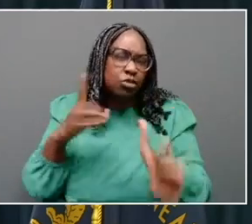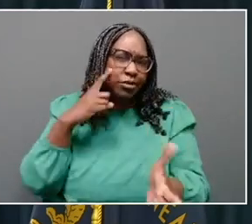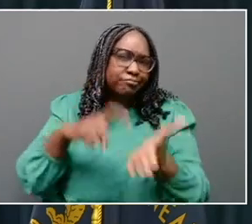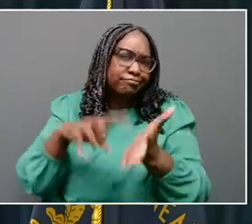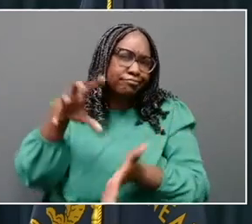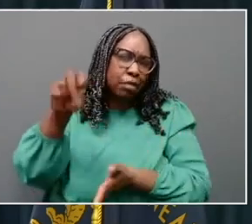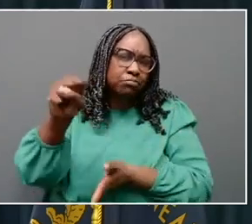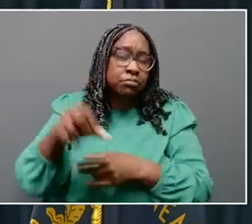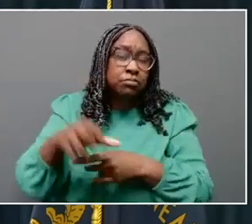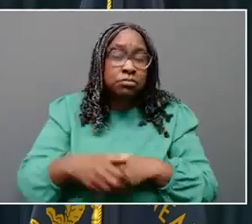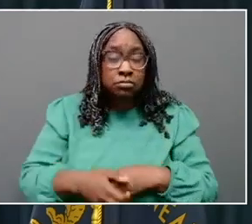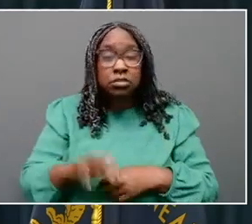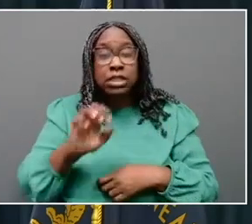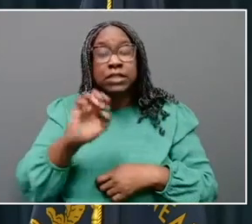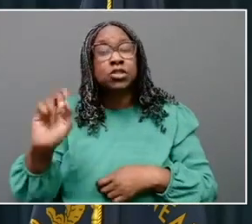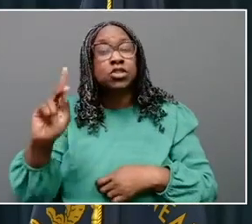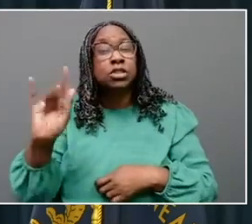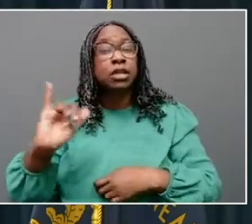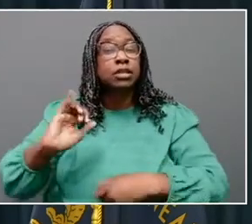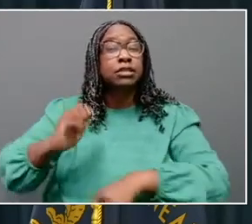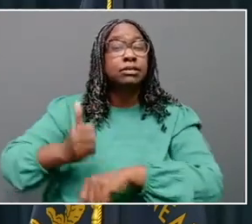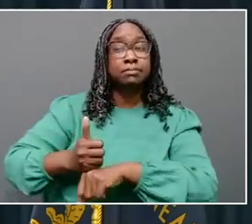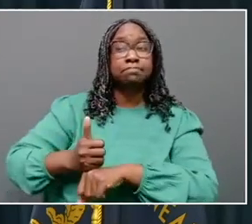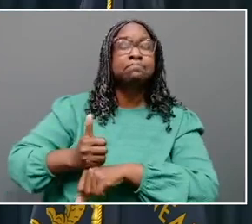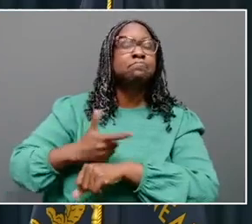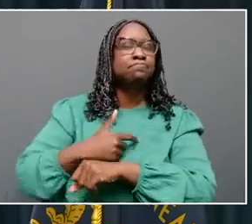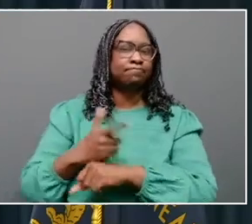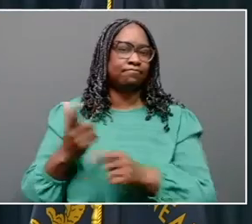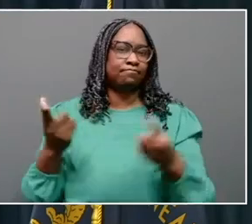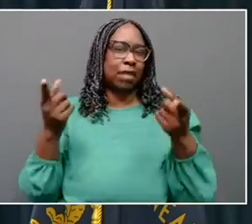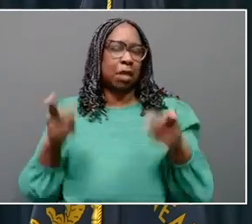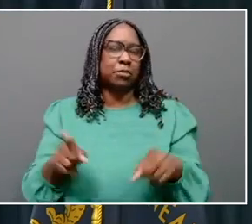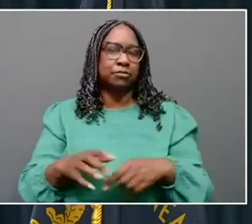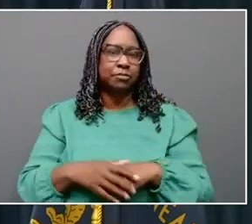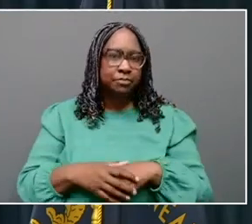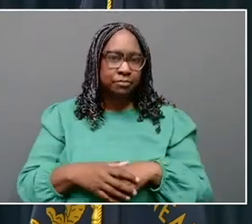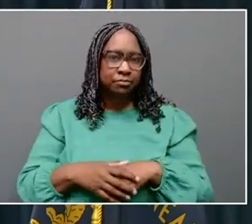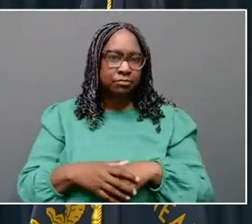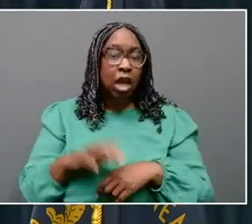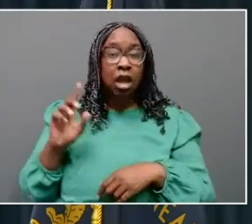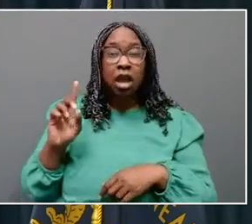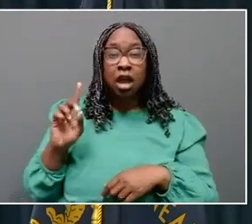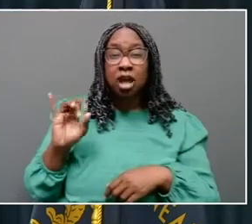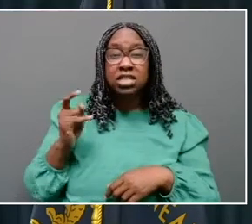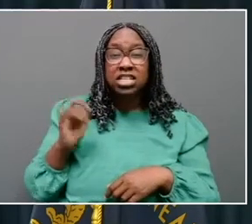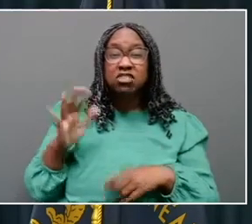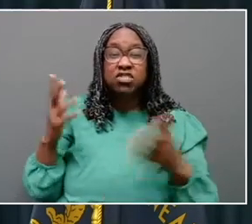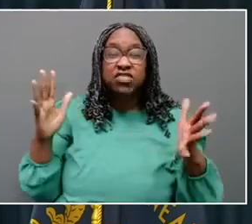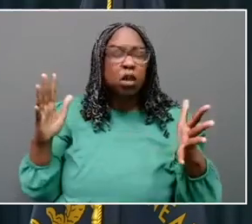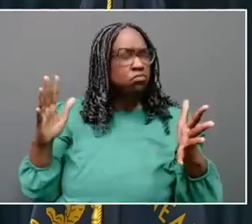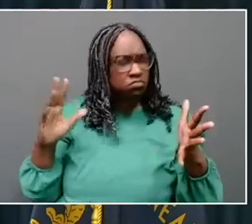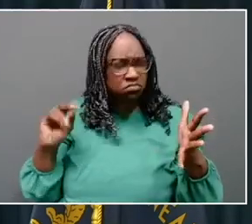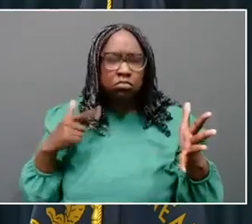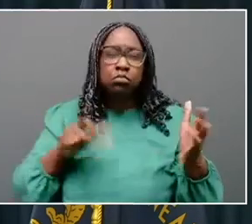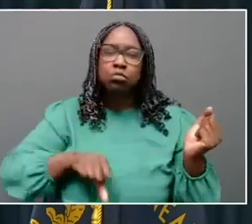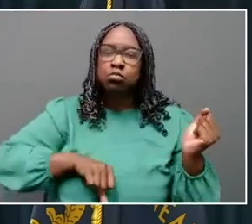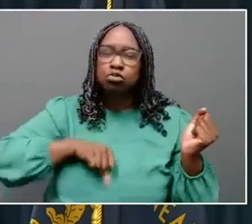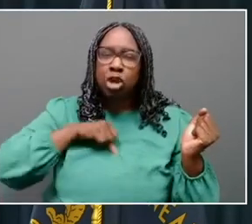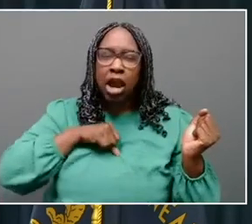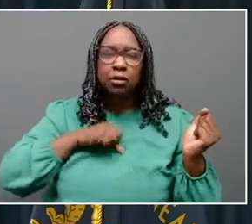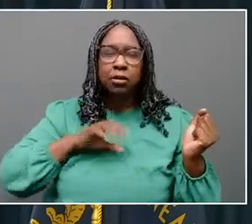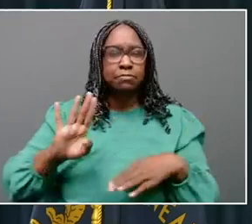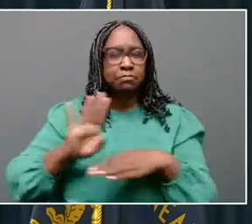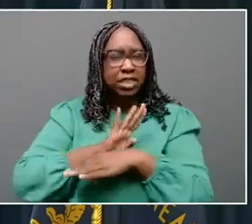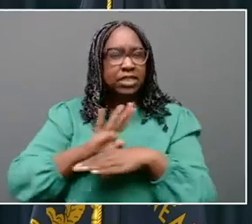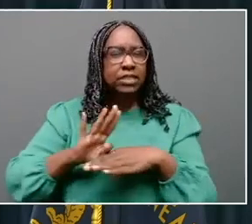Eastern Kentucky is now realized. More than just a distillery, Eastern Light is a proud Kentucky-owned and operated business that will